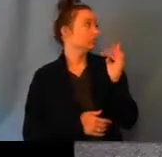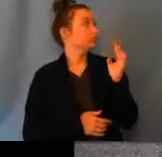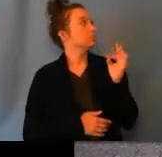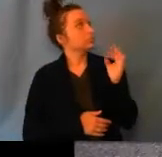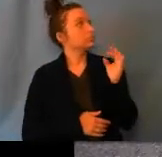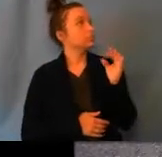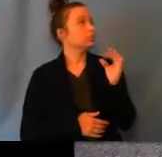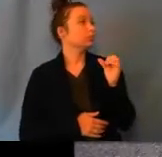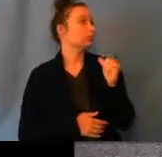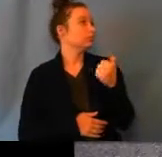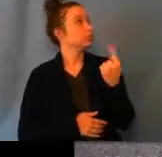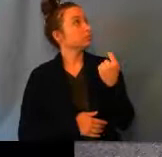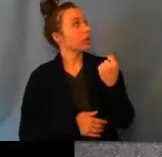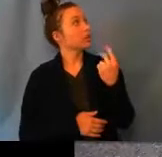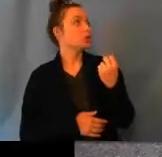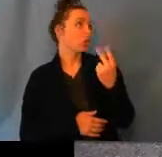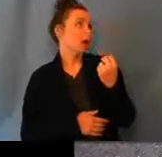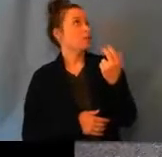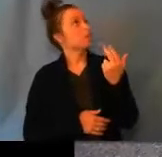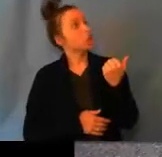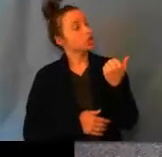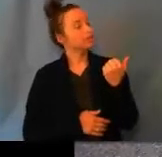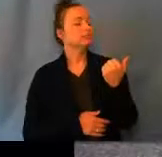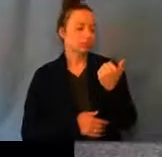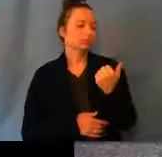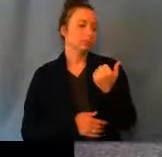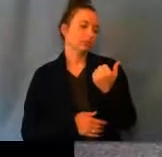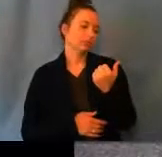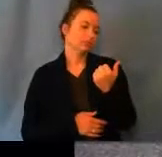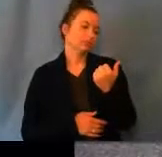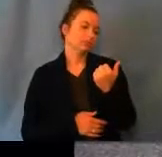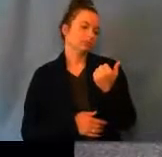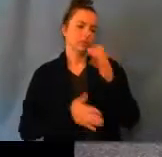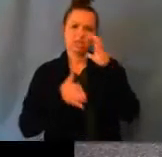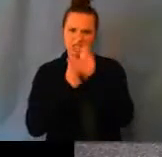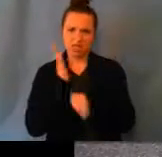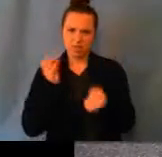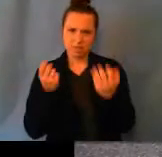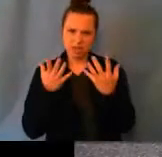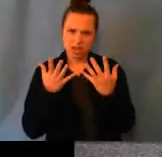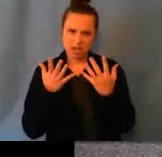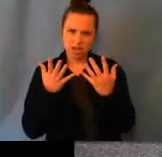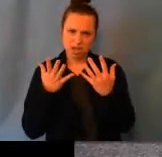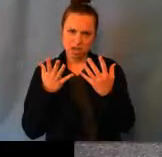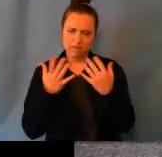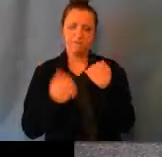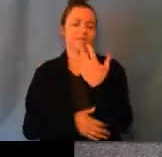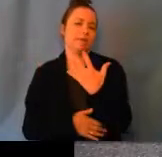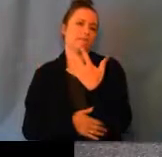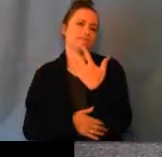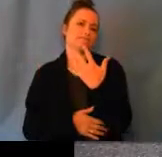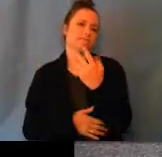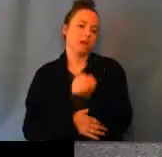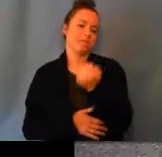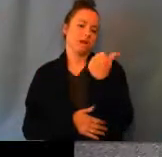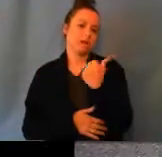8, 9, 10, 11, 12, 13. And how many am I taking away? 5. So